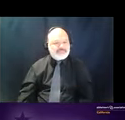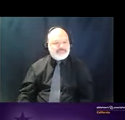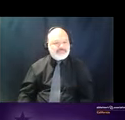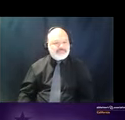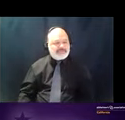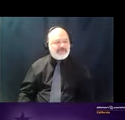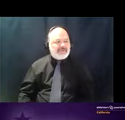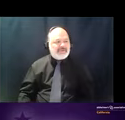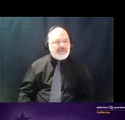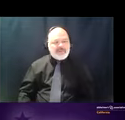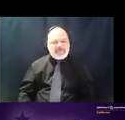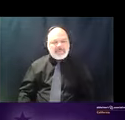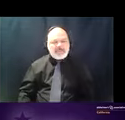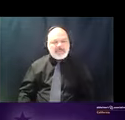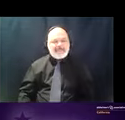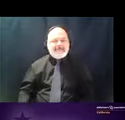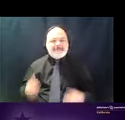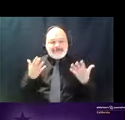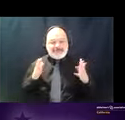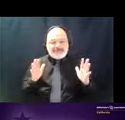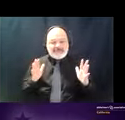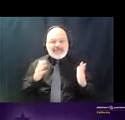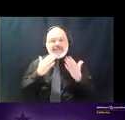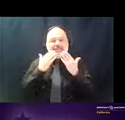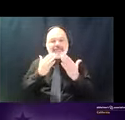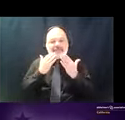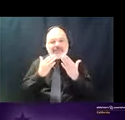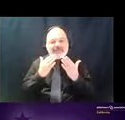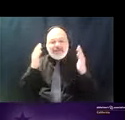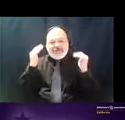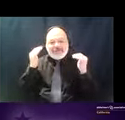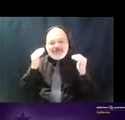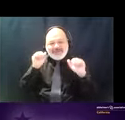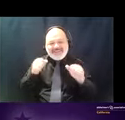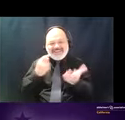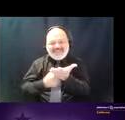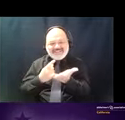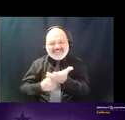Next one. So I'm done. Thank you very much. Hopefully we can have the discussion.